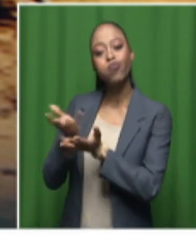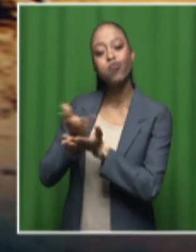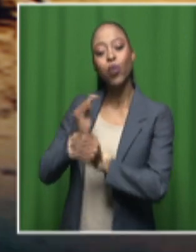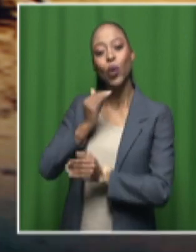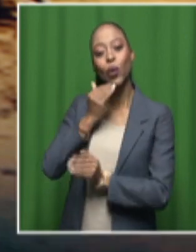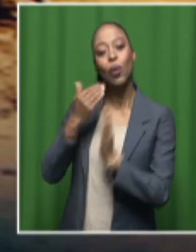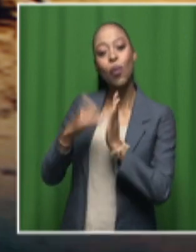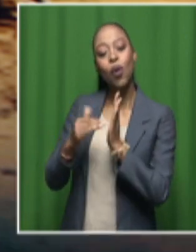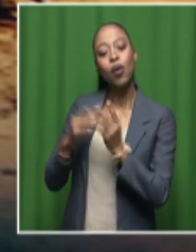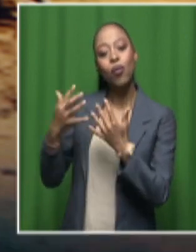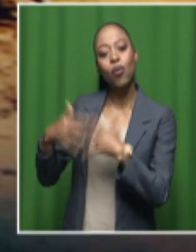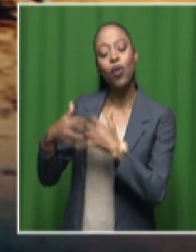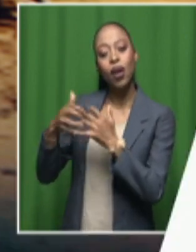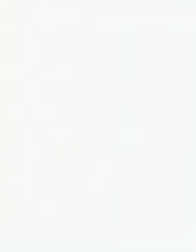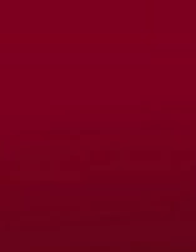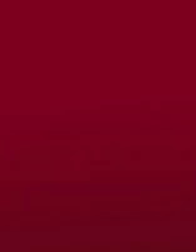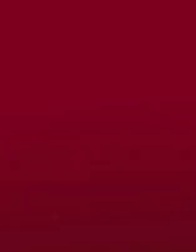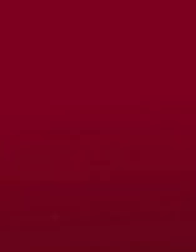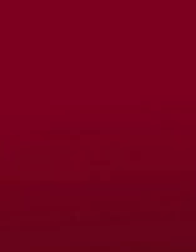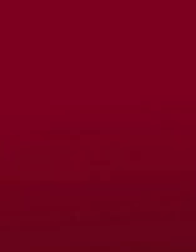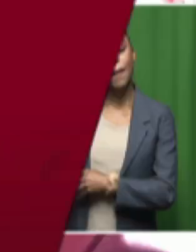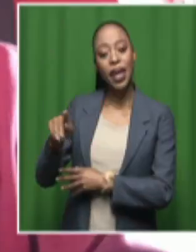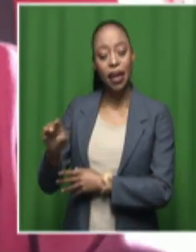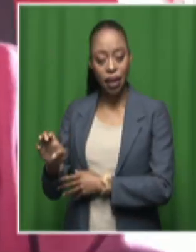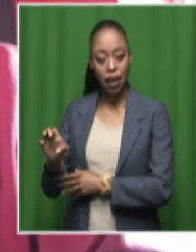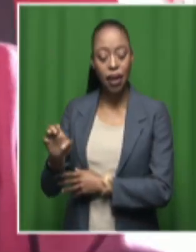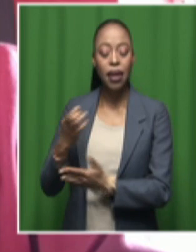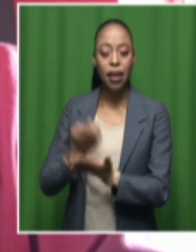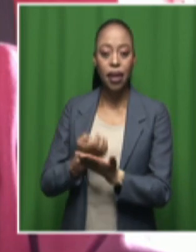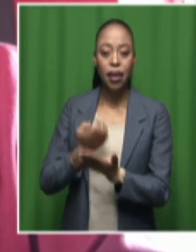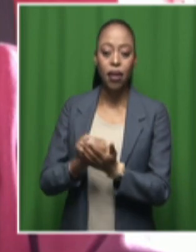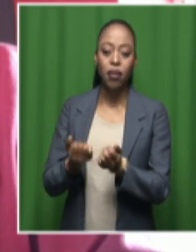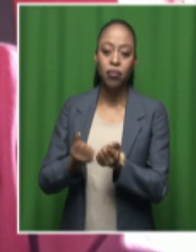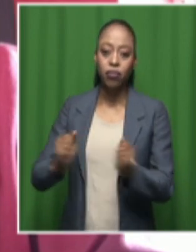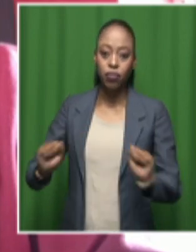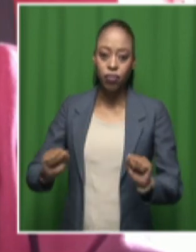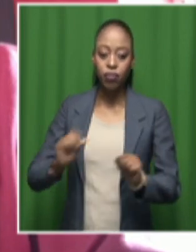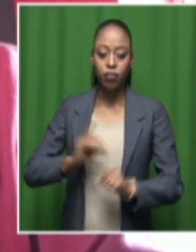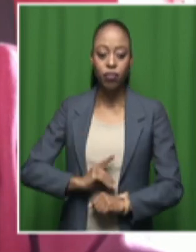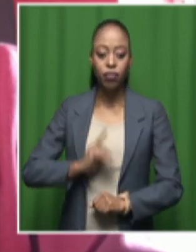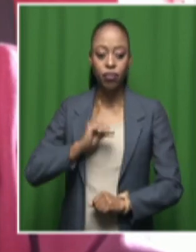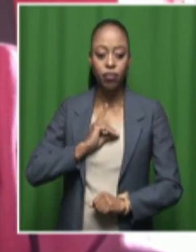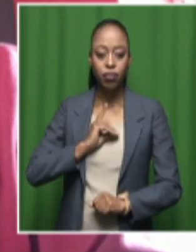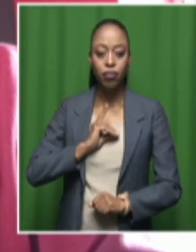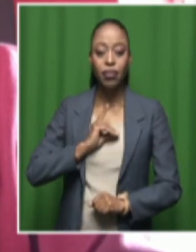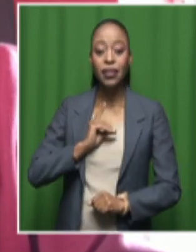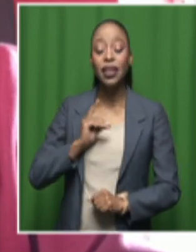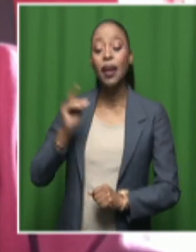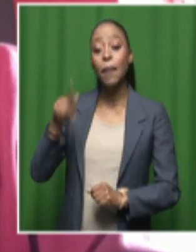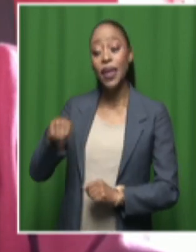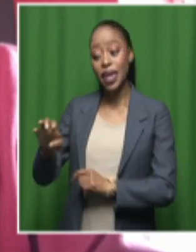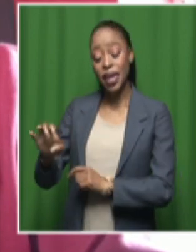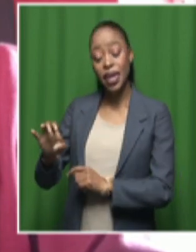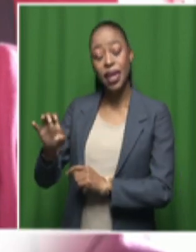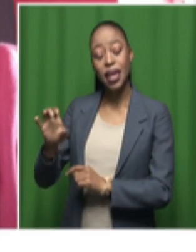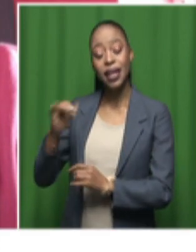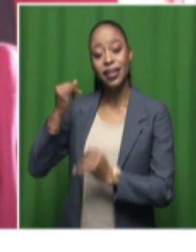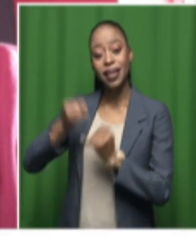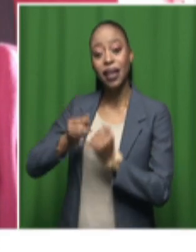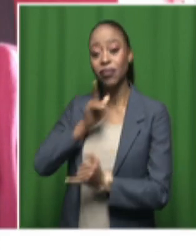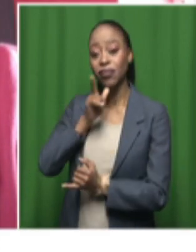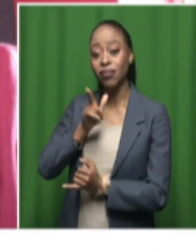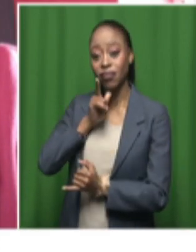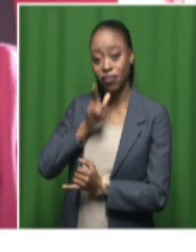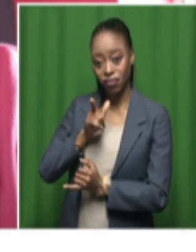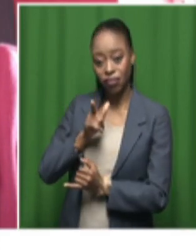program coordinator at Pietermaritzburg Economic Justice and Dignity, an organization that basically